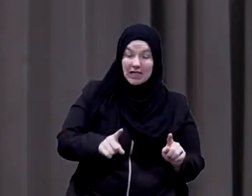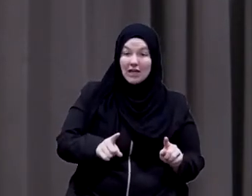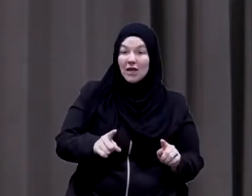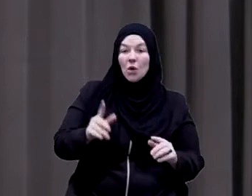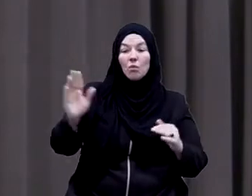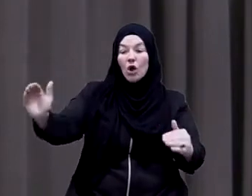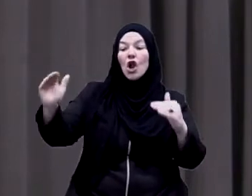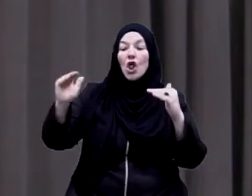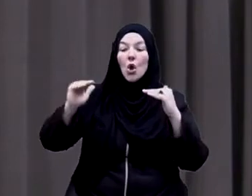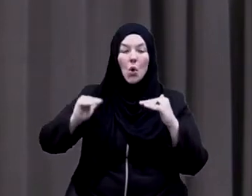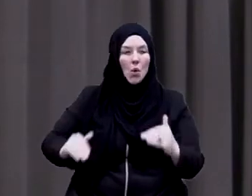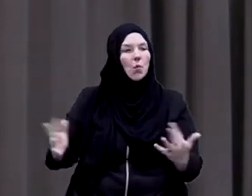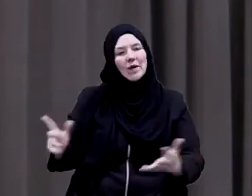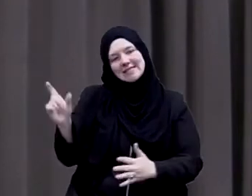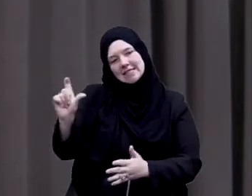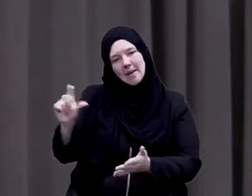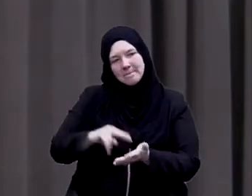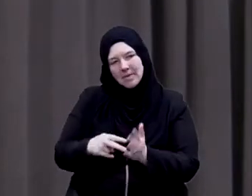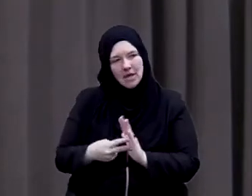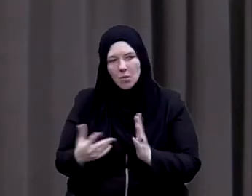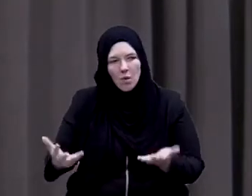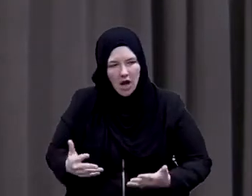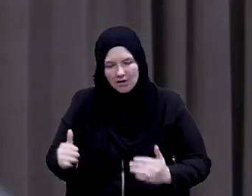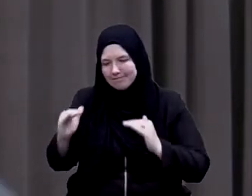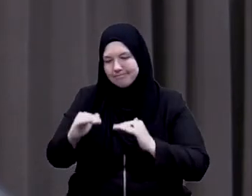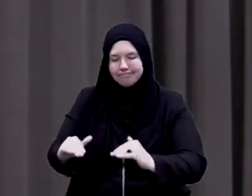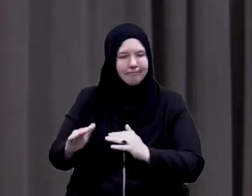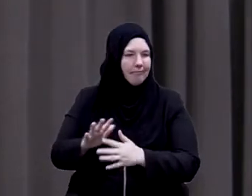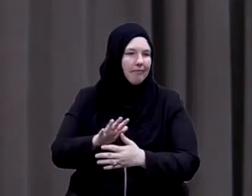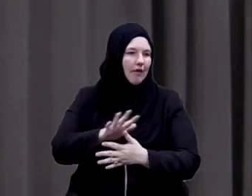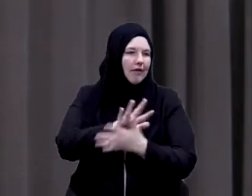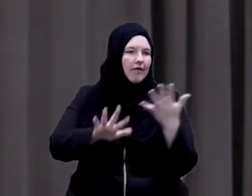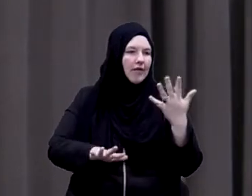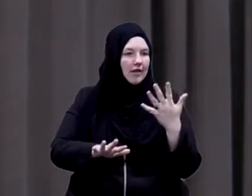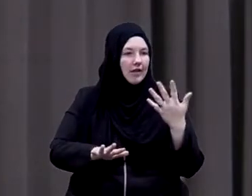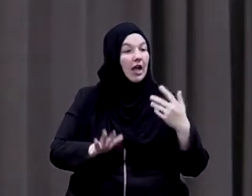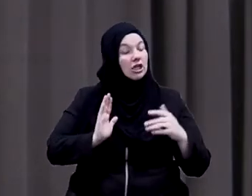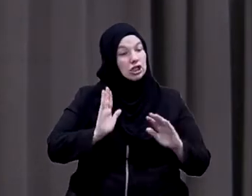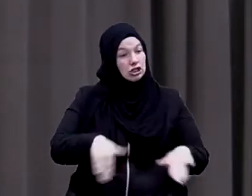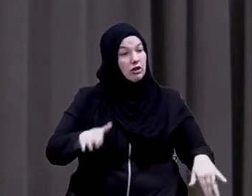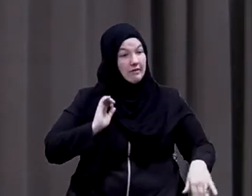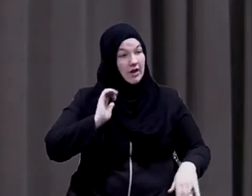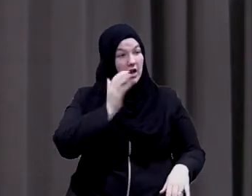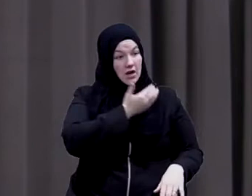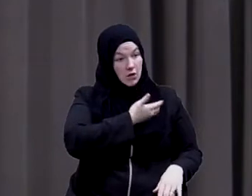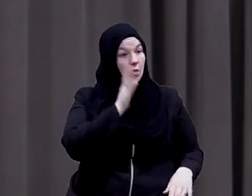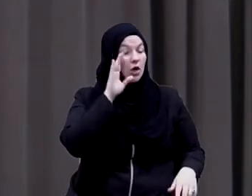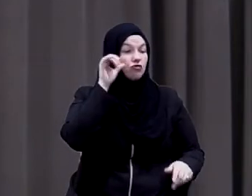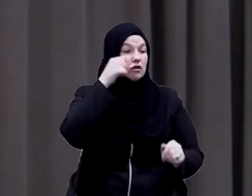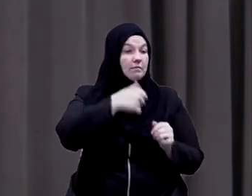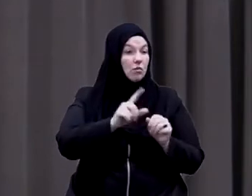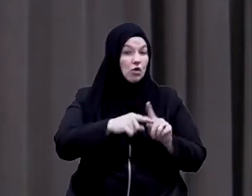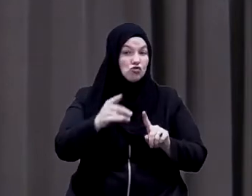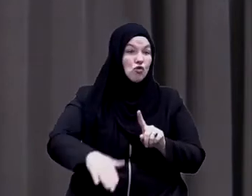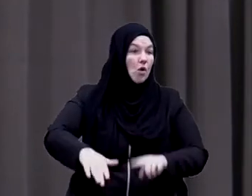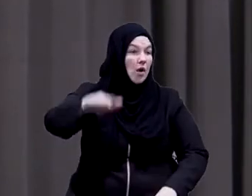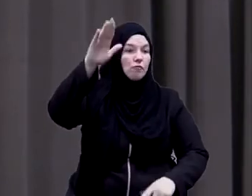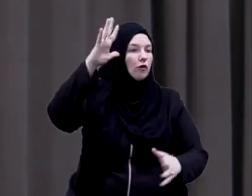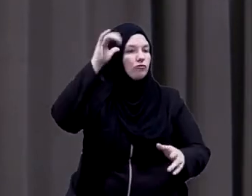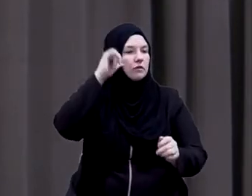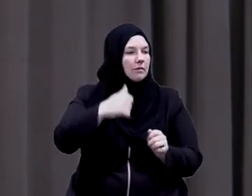views of what Islam is about. The maximum a child of ours will remember when they grow up